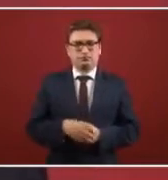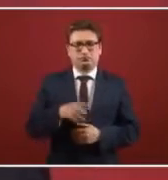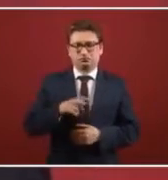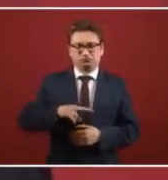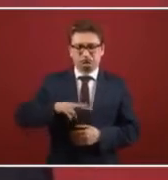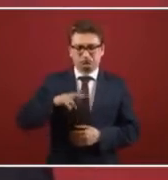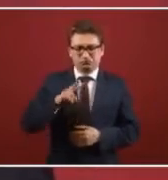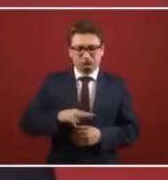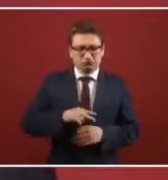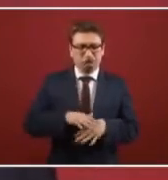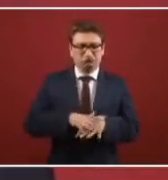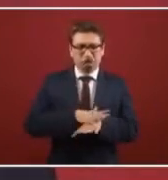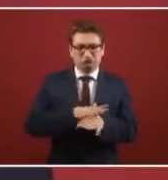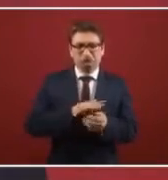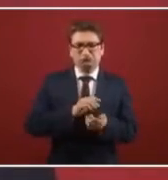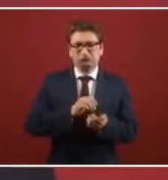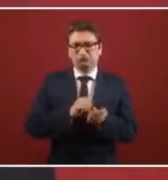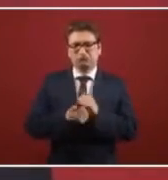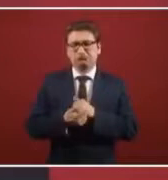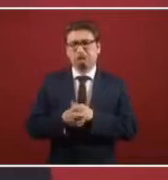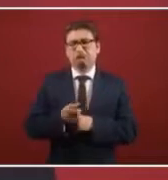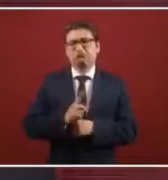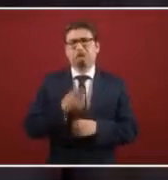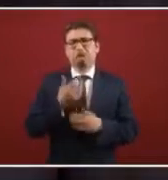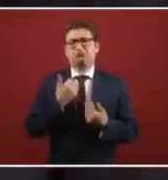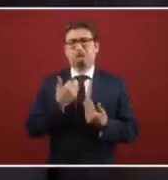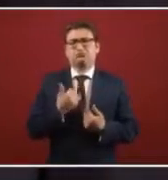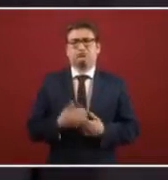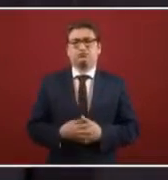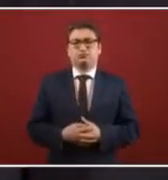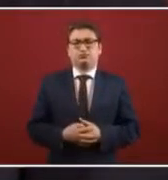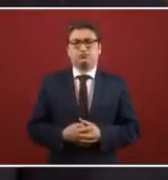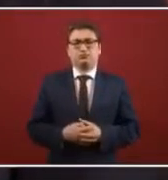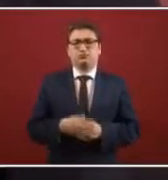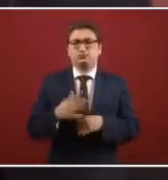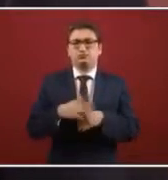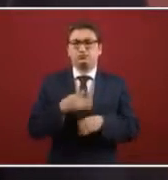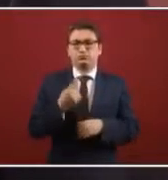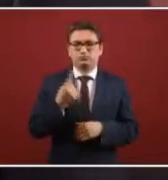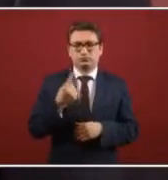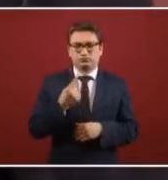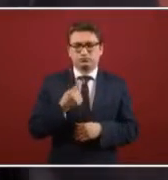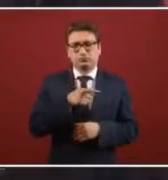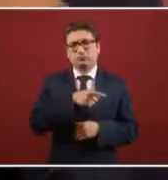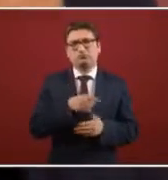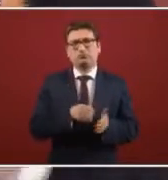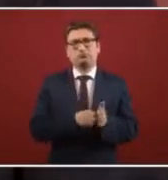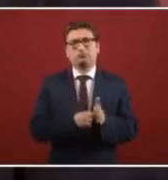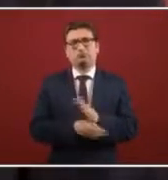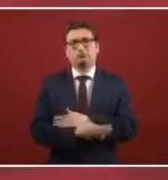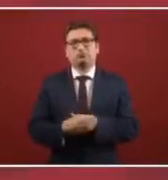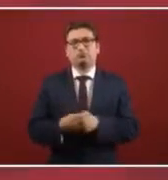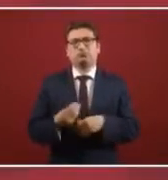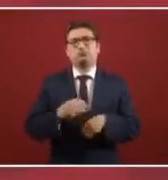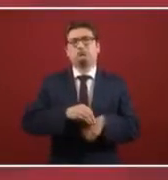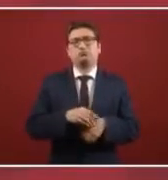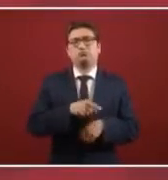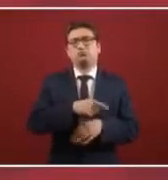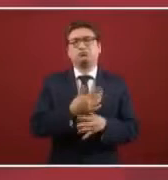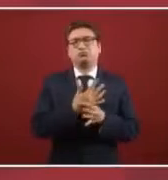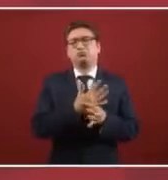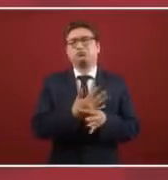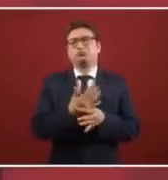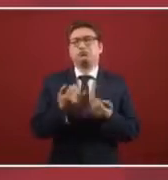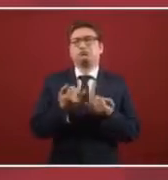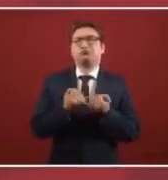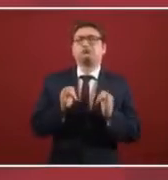realidad. transform the reality Porque because la excusa the es de que son excuses independientes. that they're